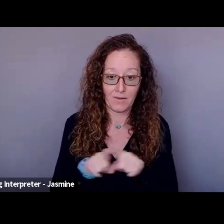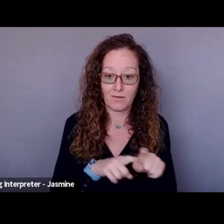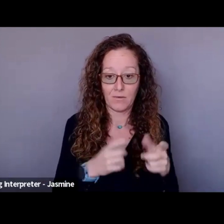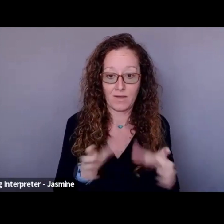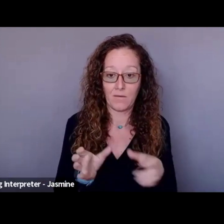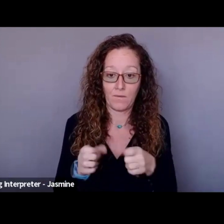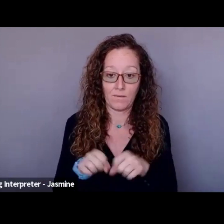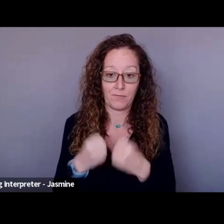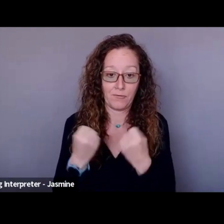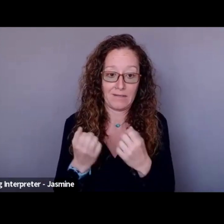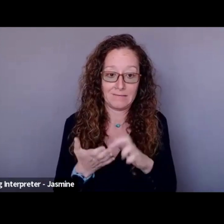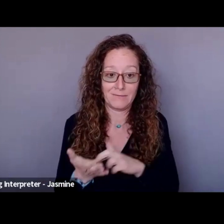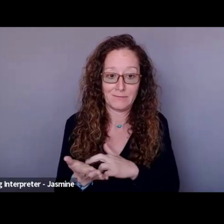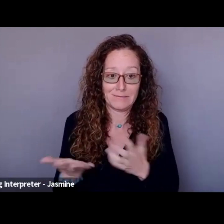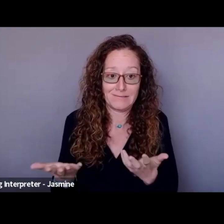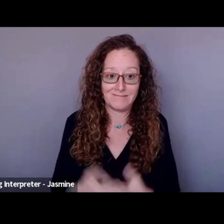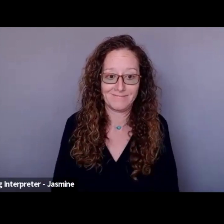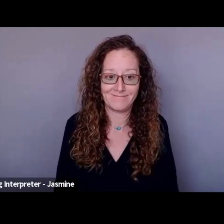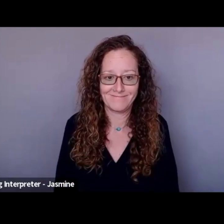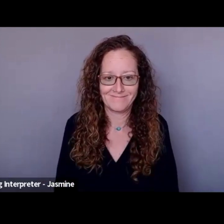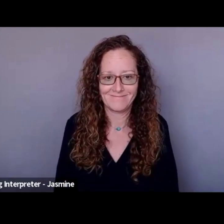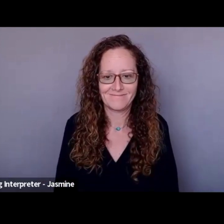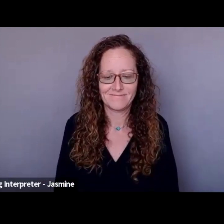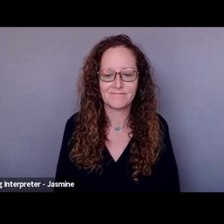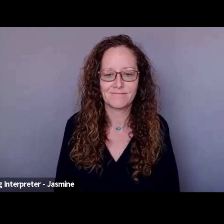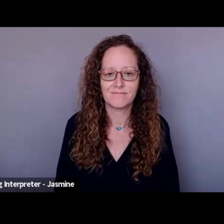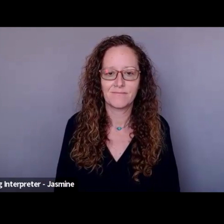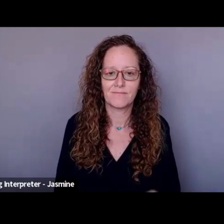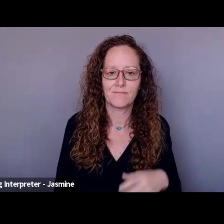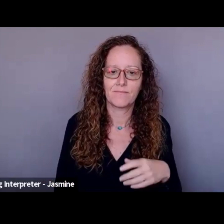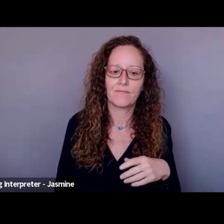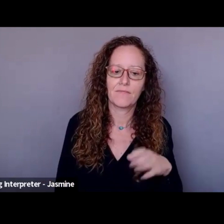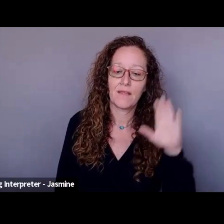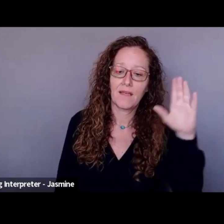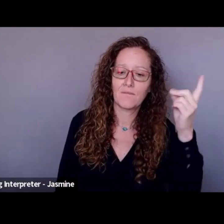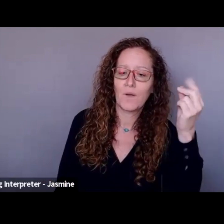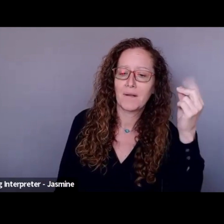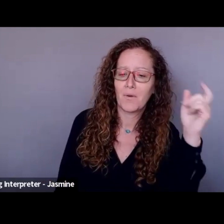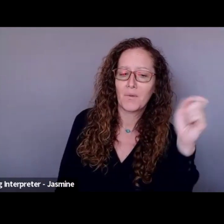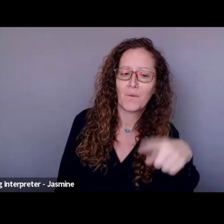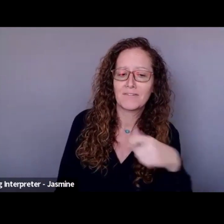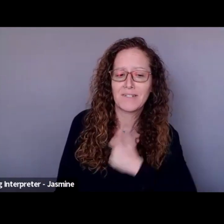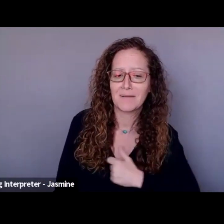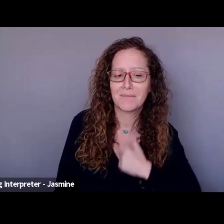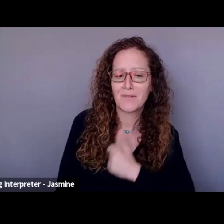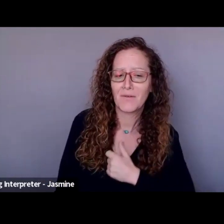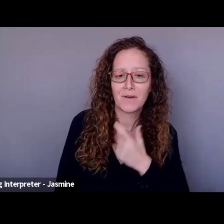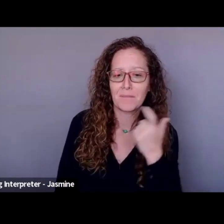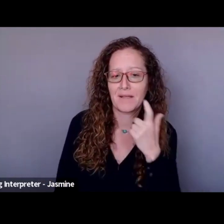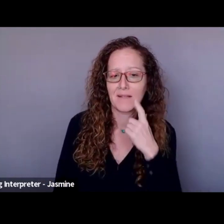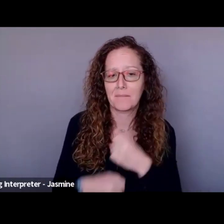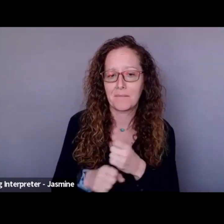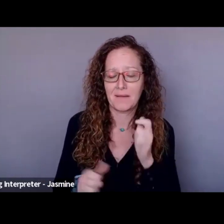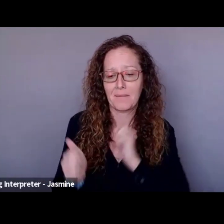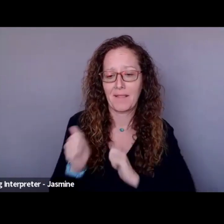any potential rules. So, I Kinsley. do have I do have one more question. I'm sorry because I am doing the play.